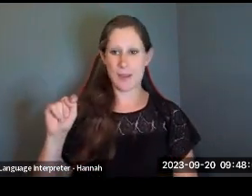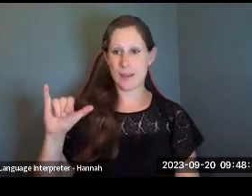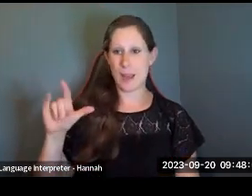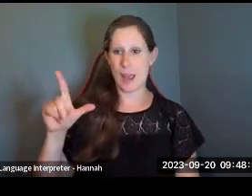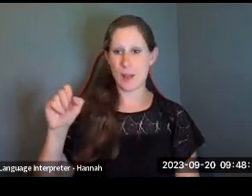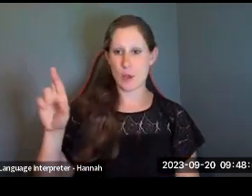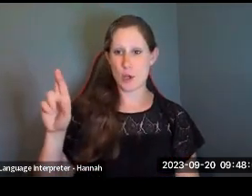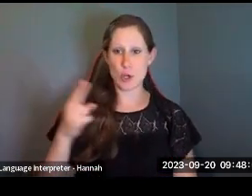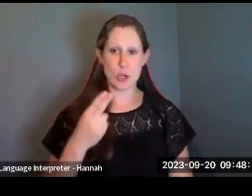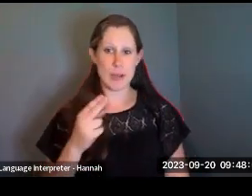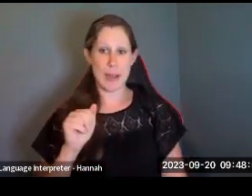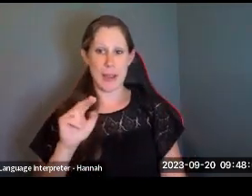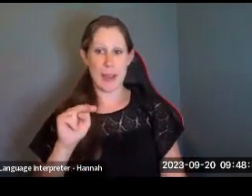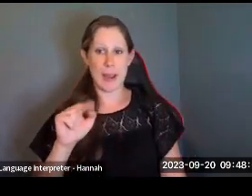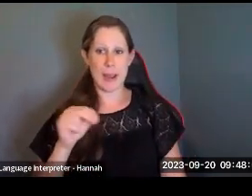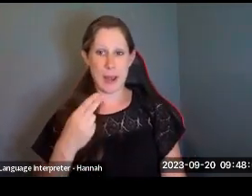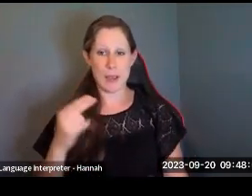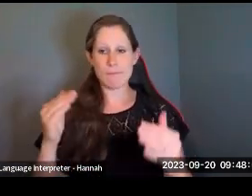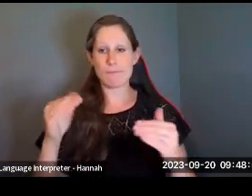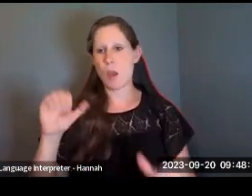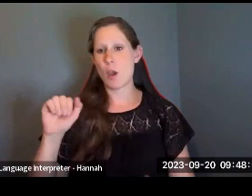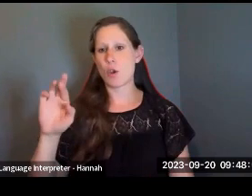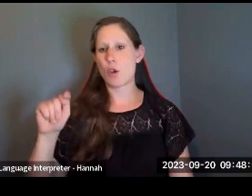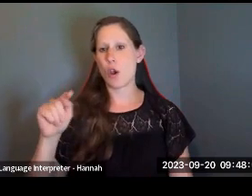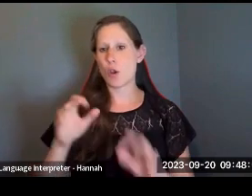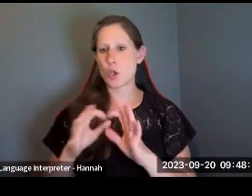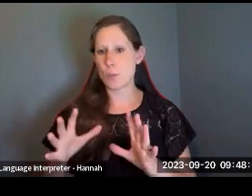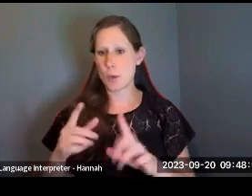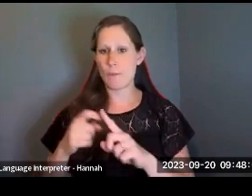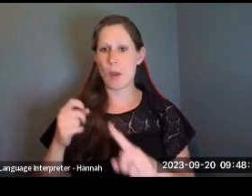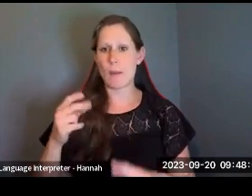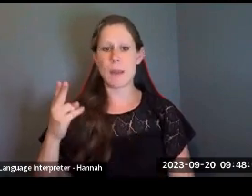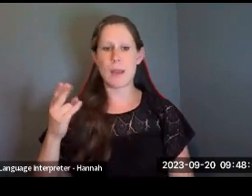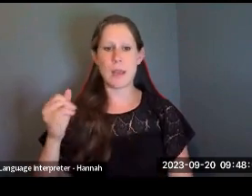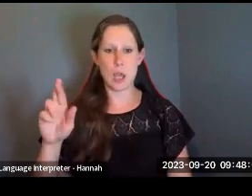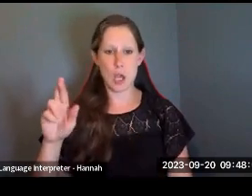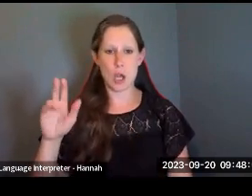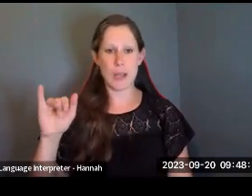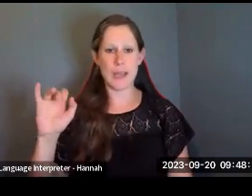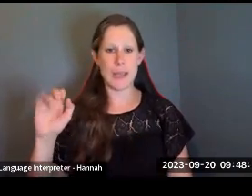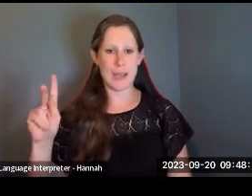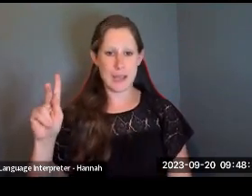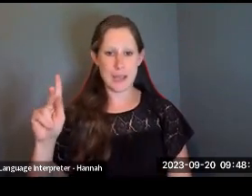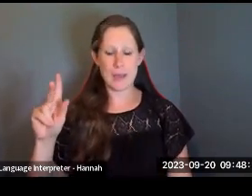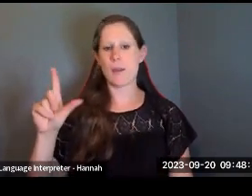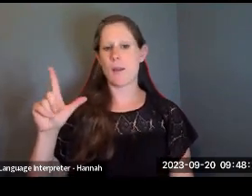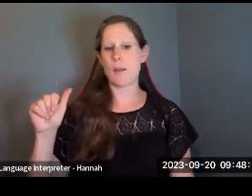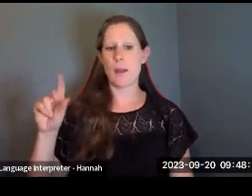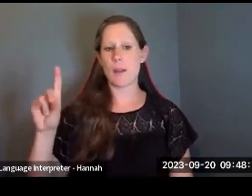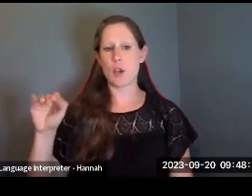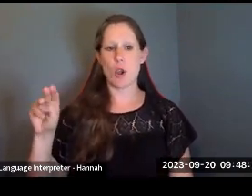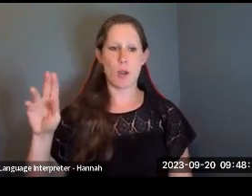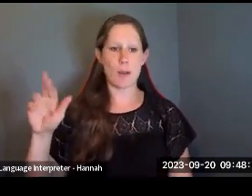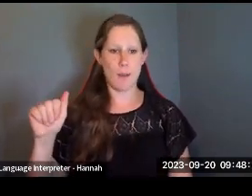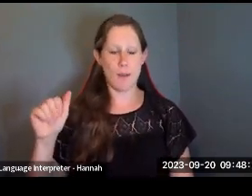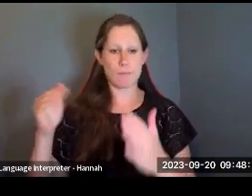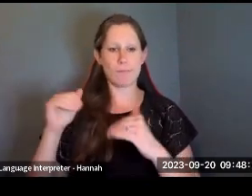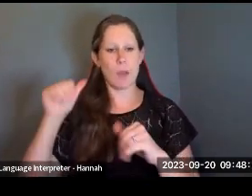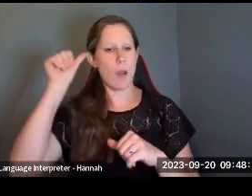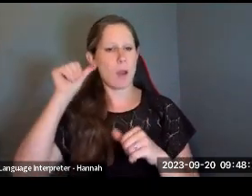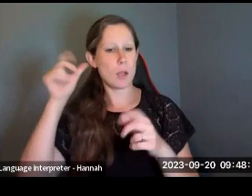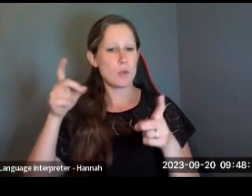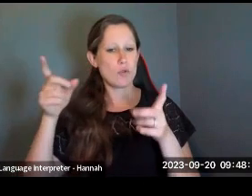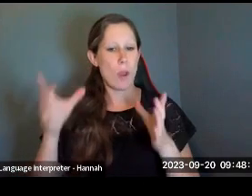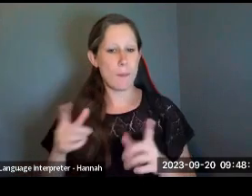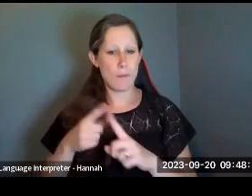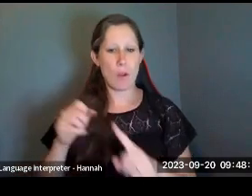Hannah, our CART interpreter from Here Inc., LaDonna, and our audio describer from MindsEye, April.